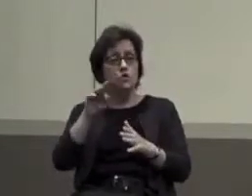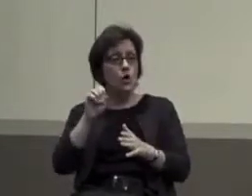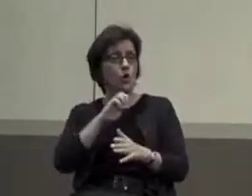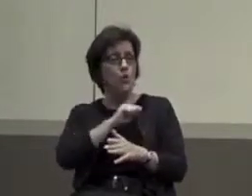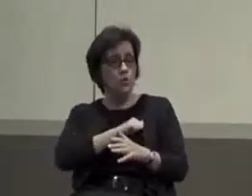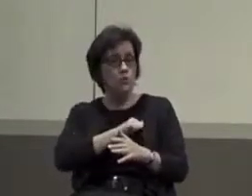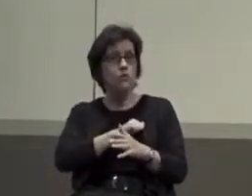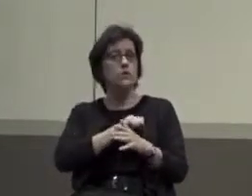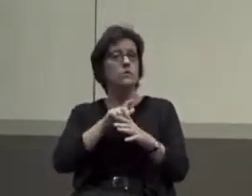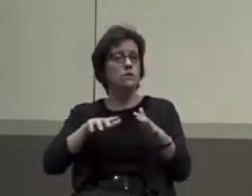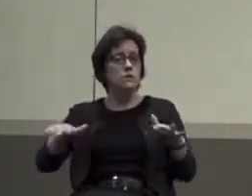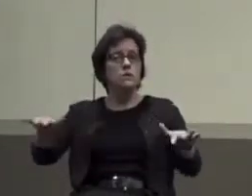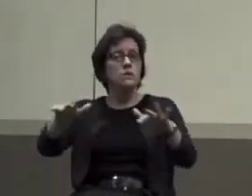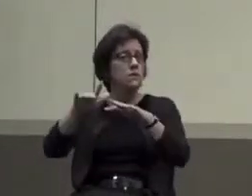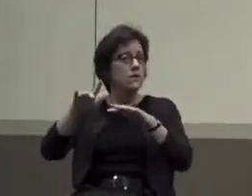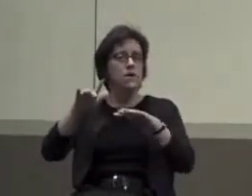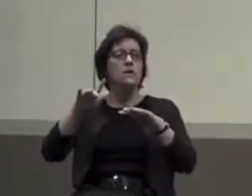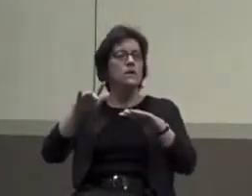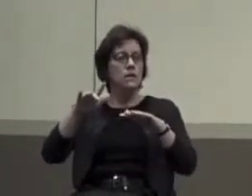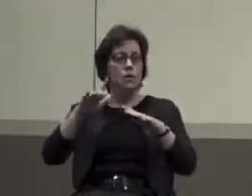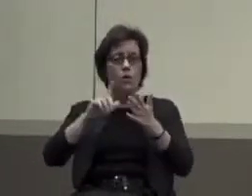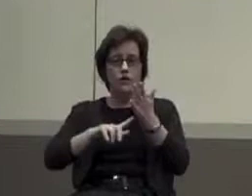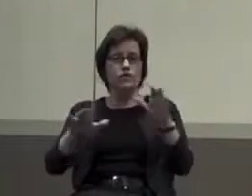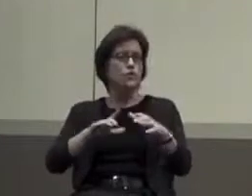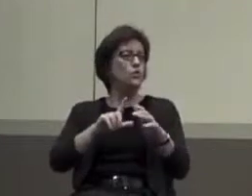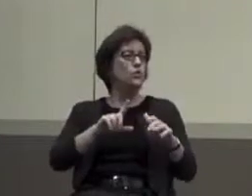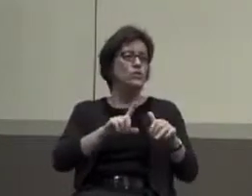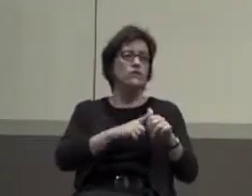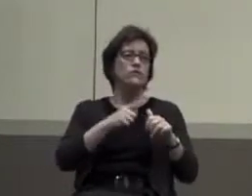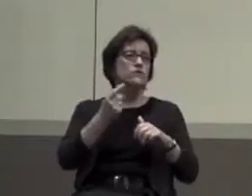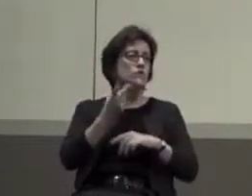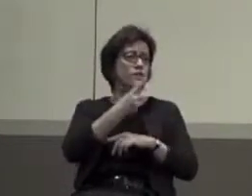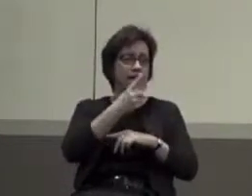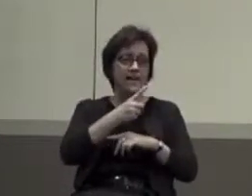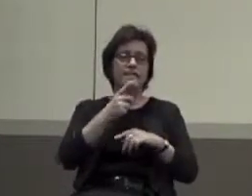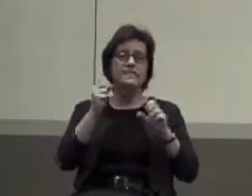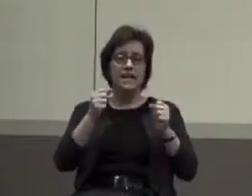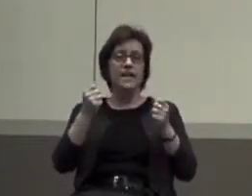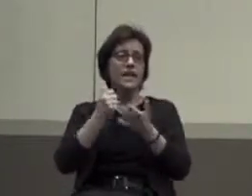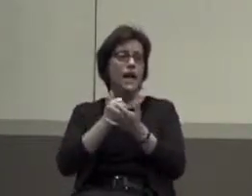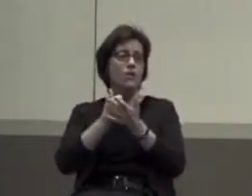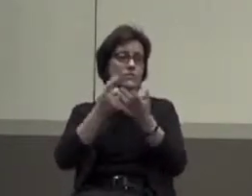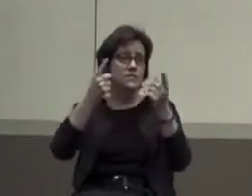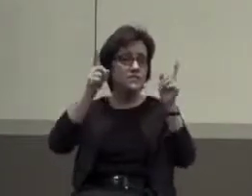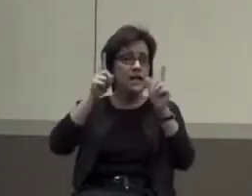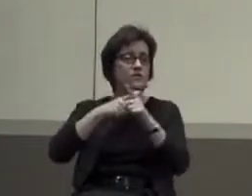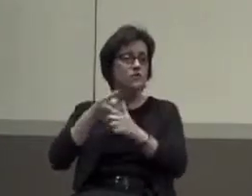how the rest of your year will go.